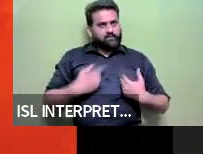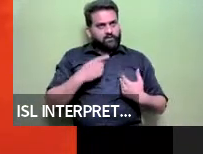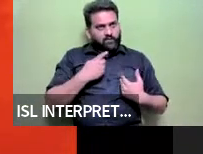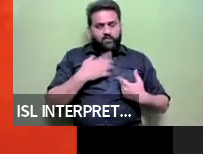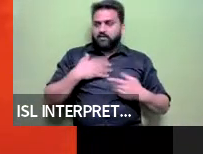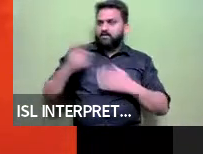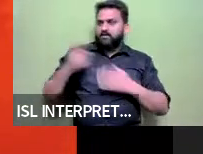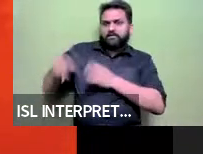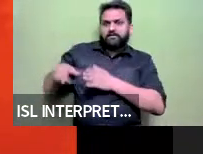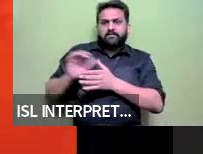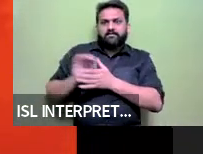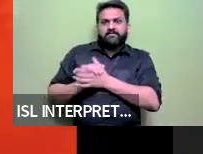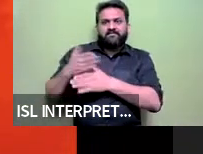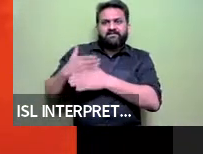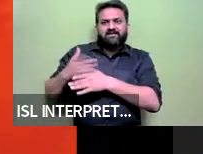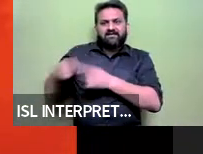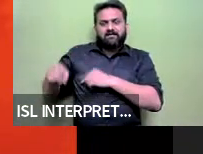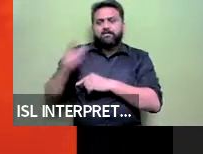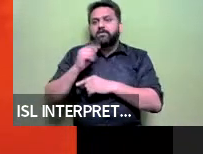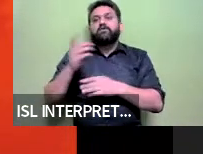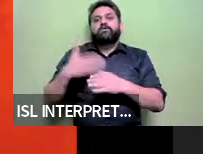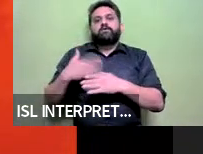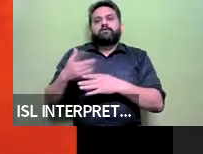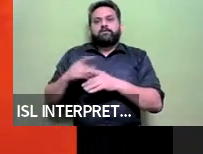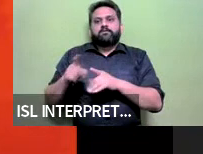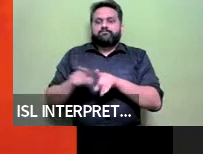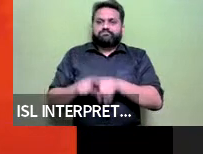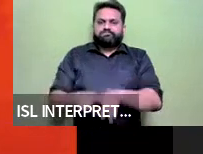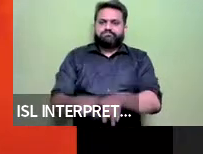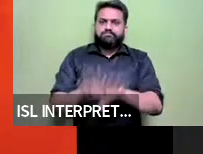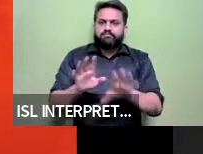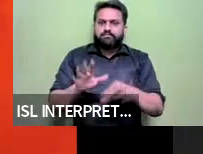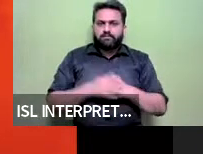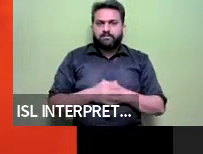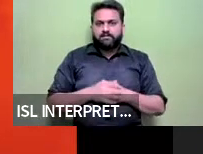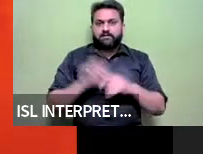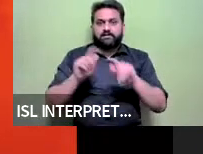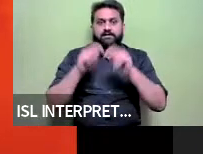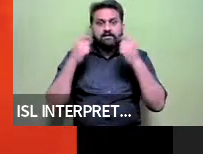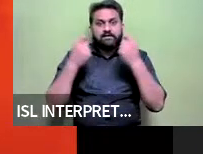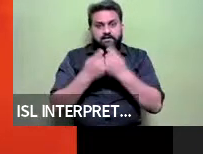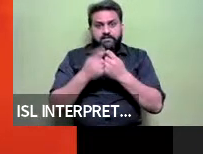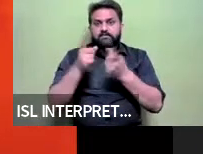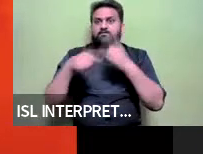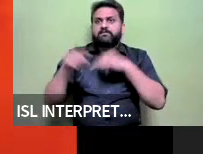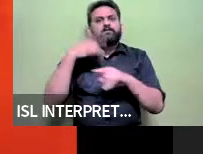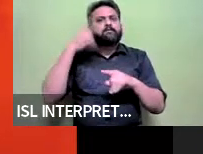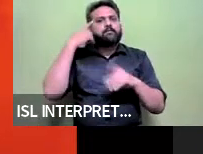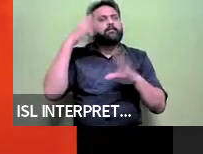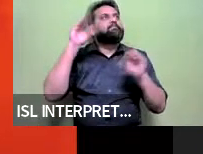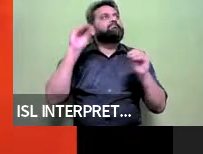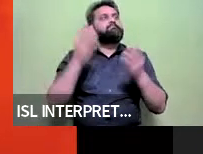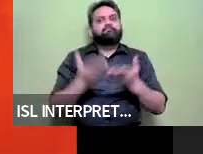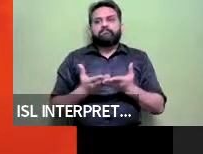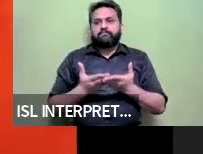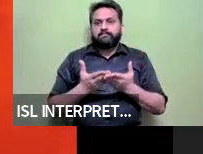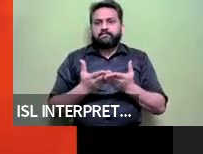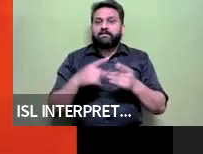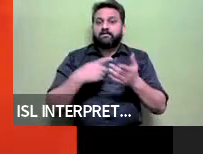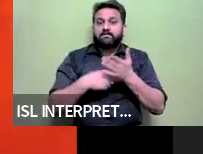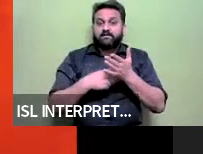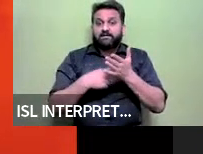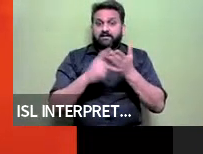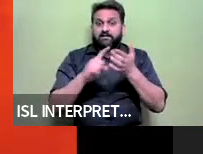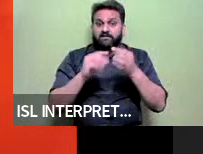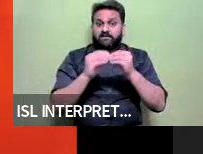tell the time and you have to reserve the time for rebuttal. Team or students do not realize for sur-rebuttal is